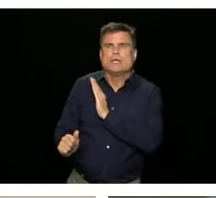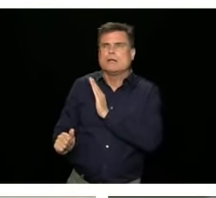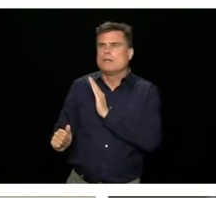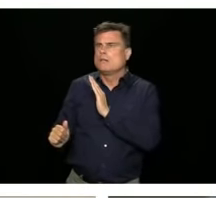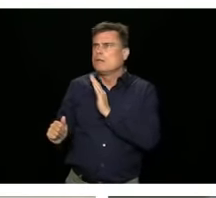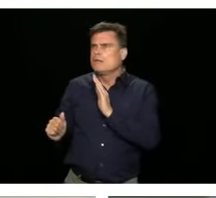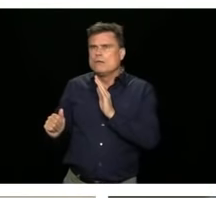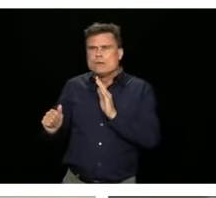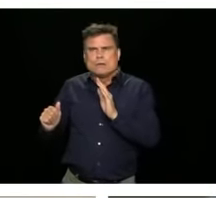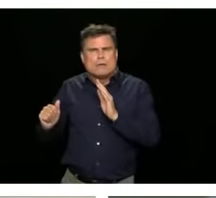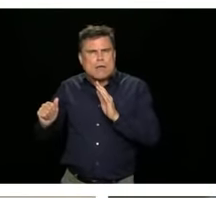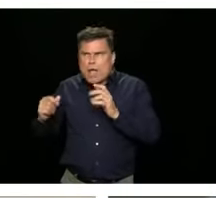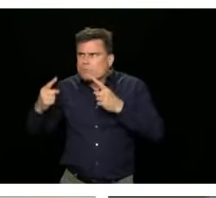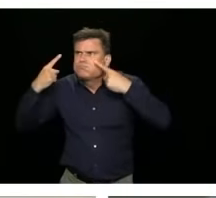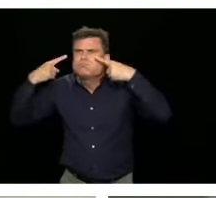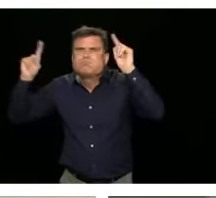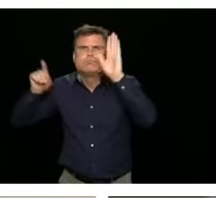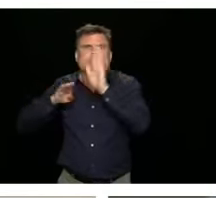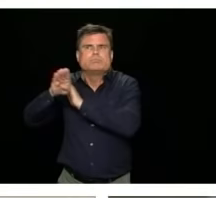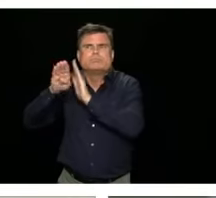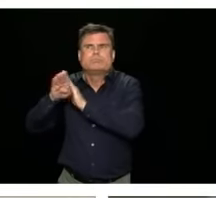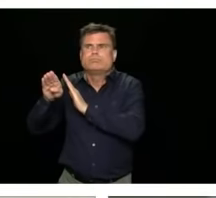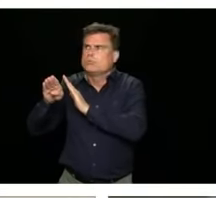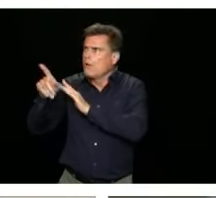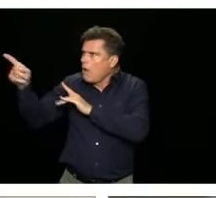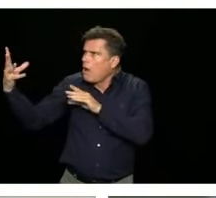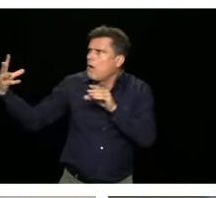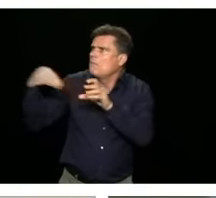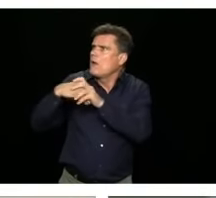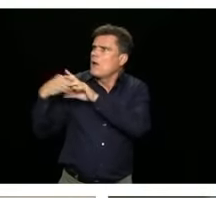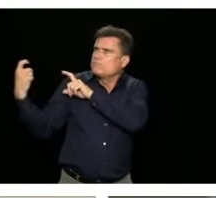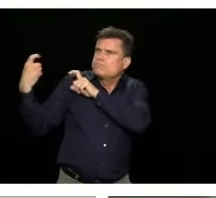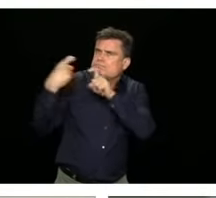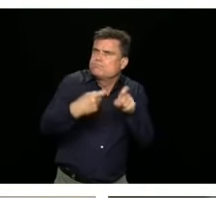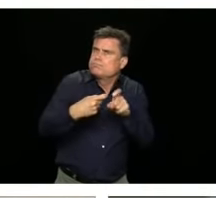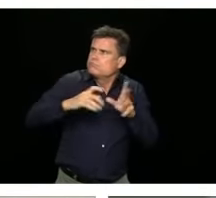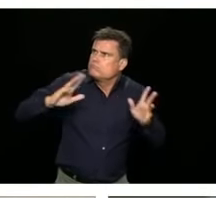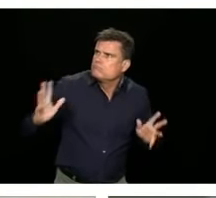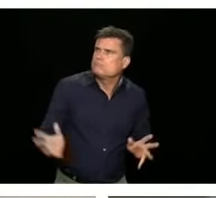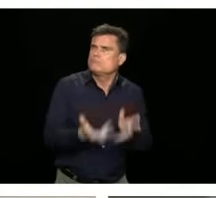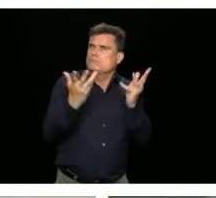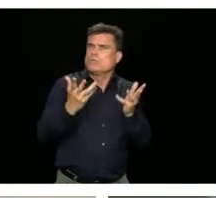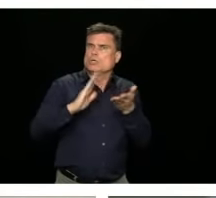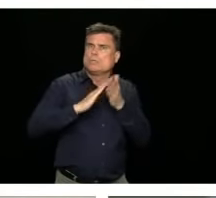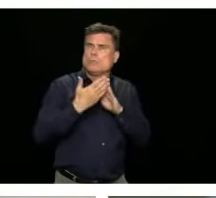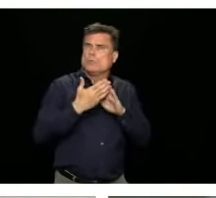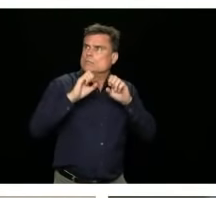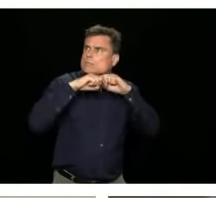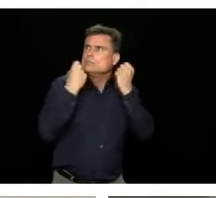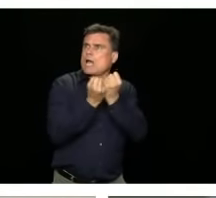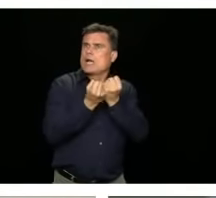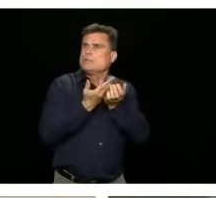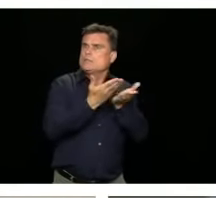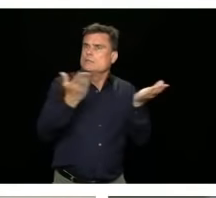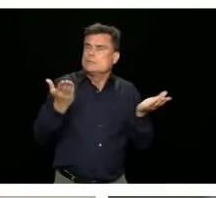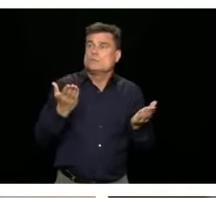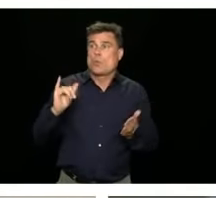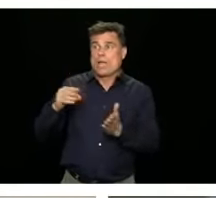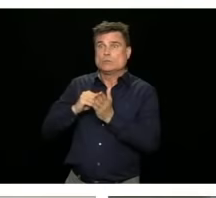the people that you see who are you know, applauded and given accolades and saying are the creators of this and